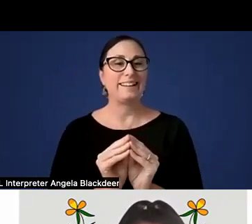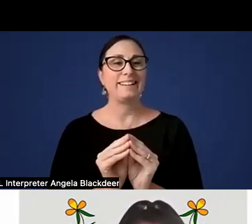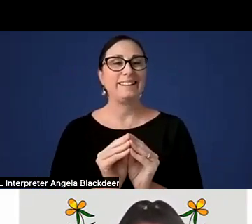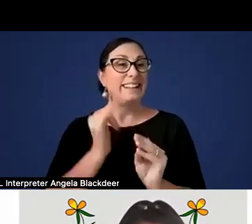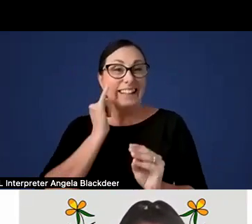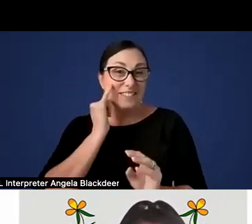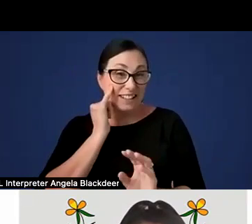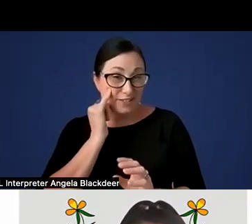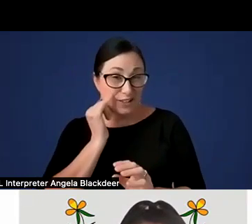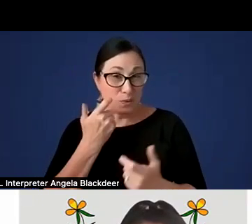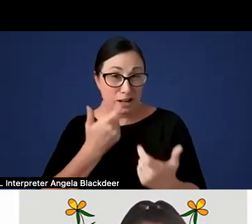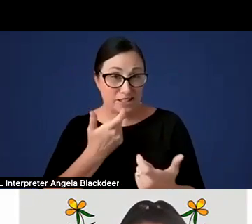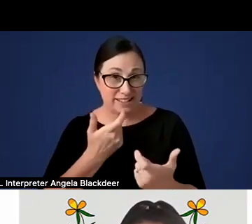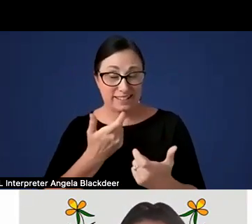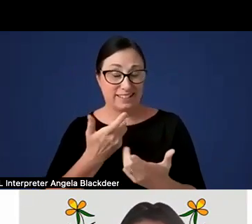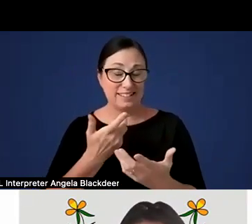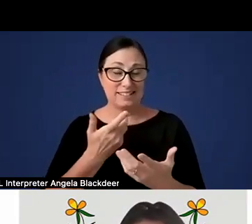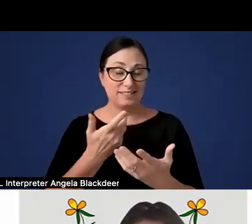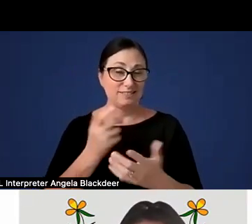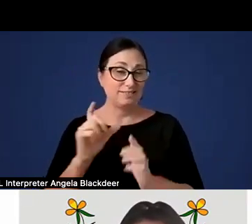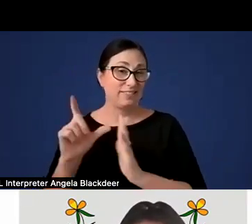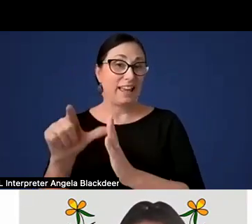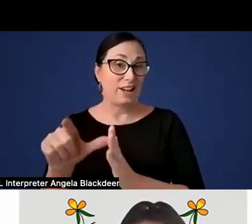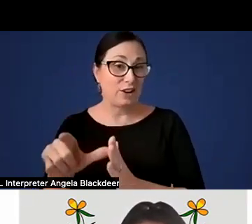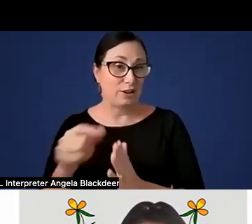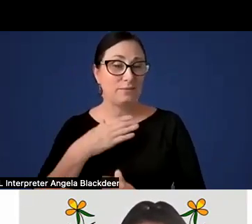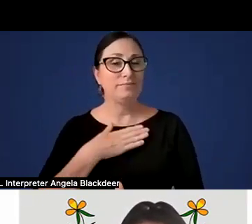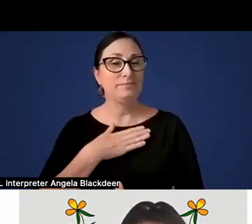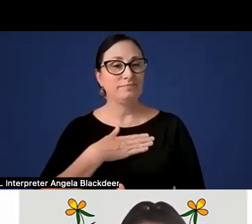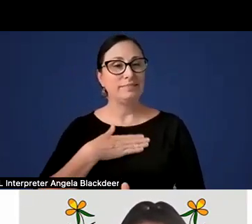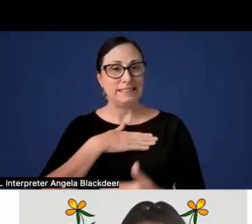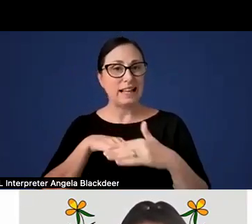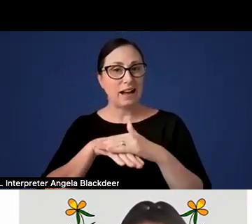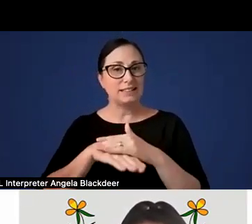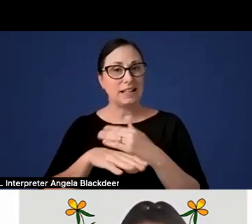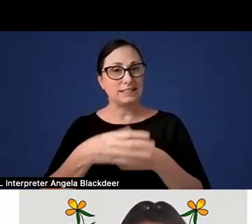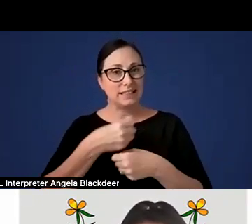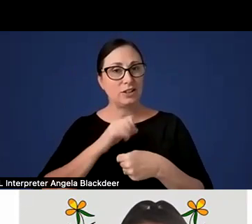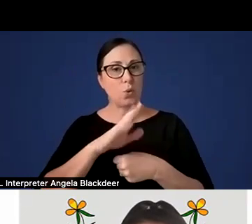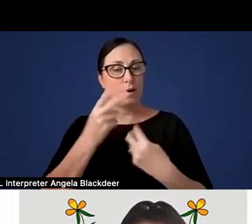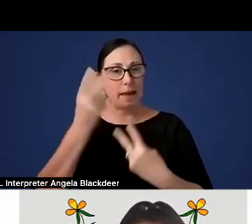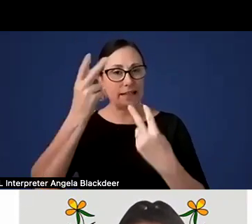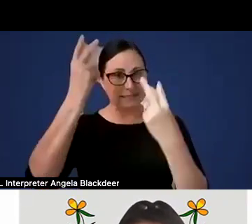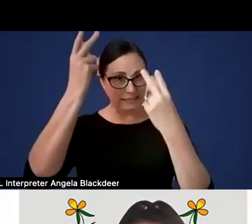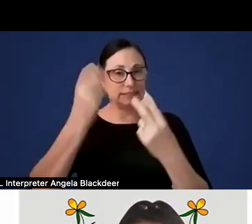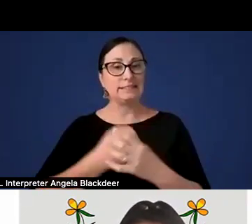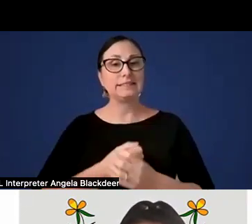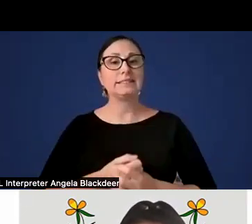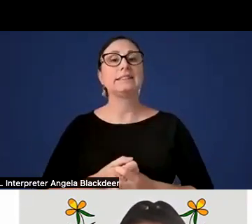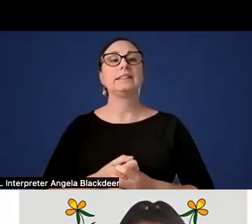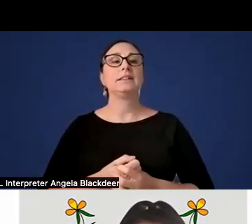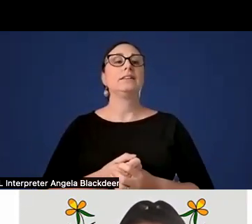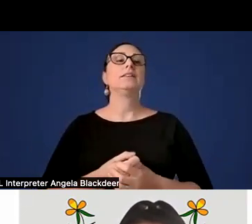23rd, 2024, please access your medicine and enter into maybe a